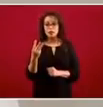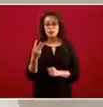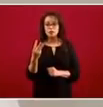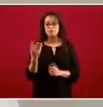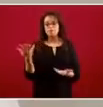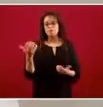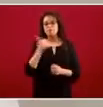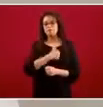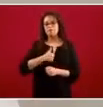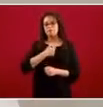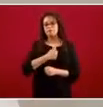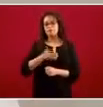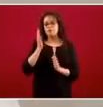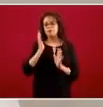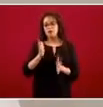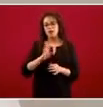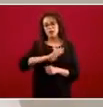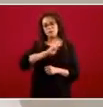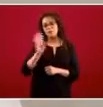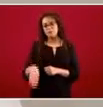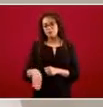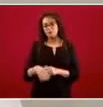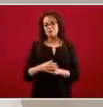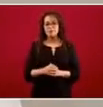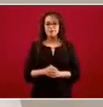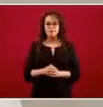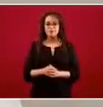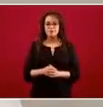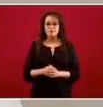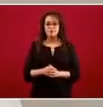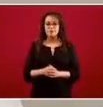3 deaths.